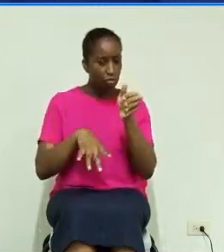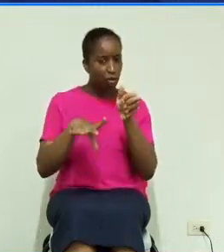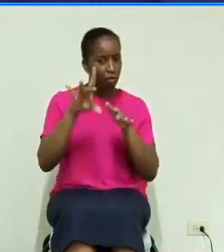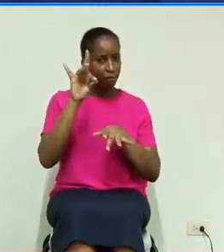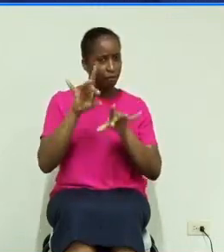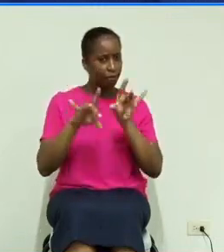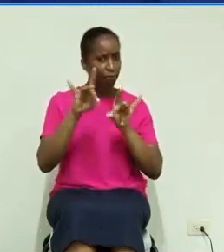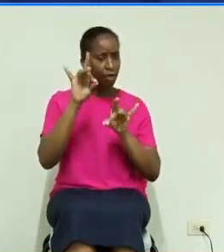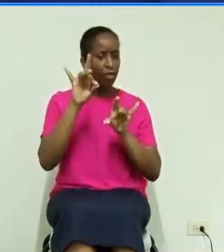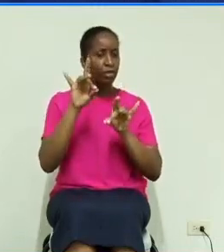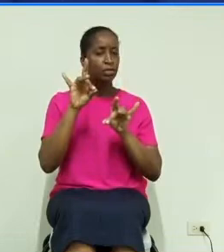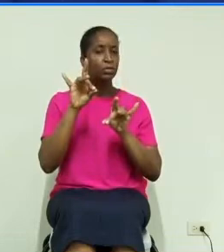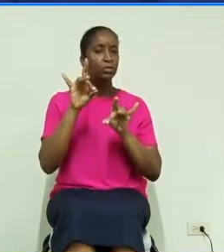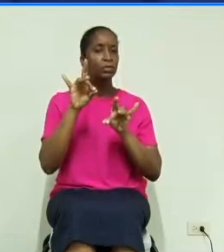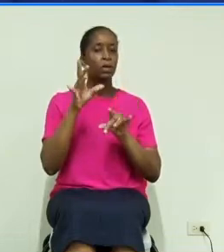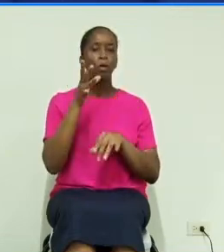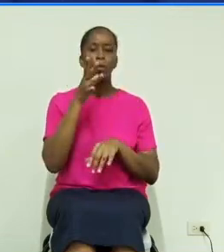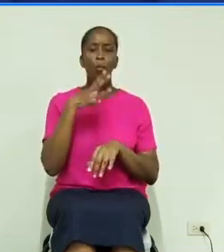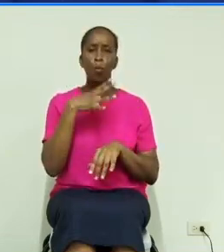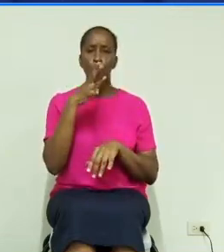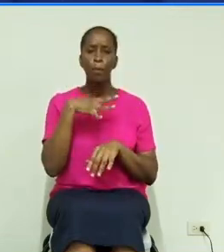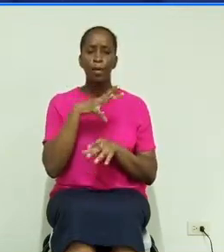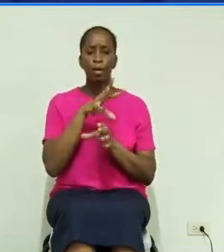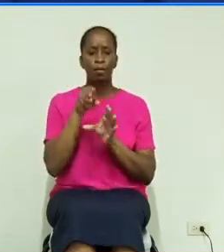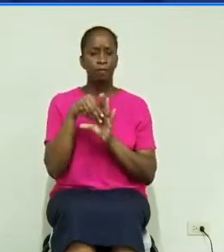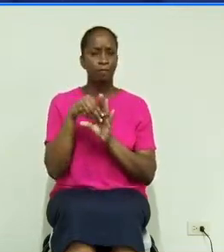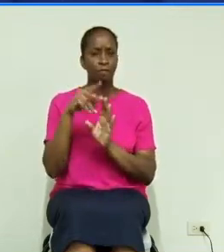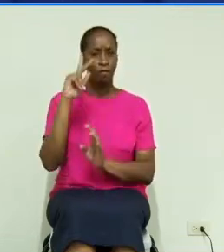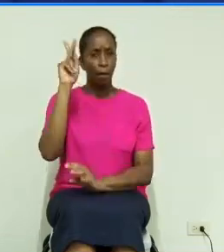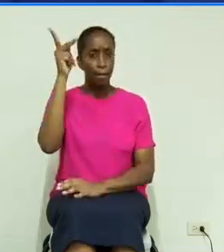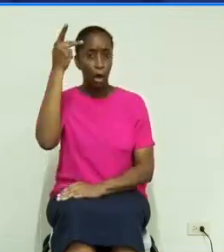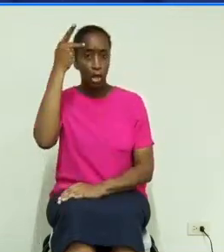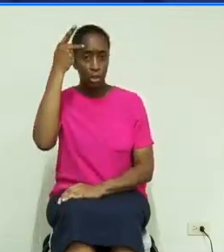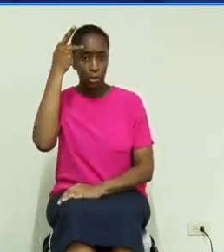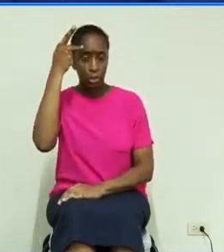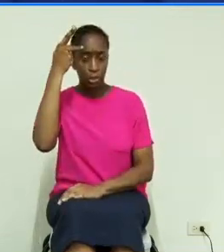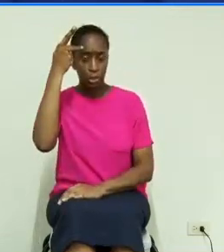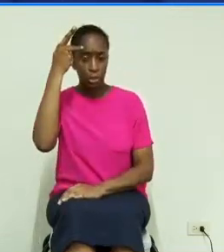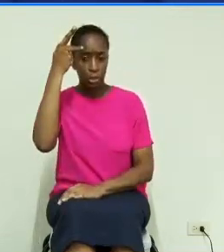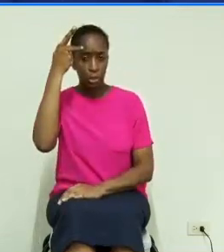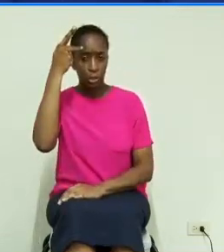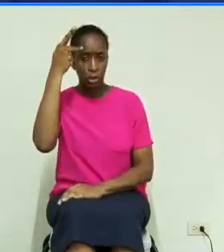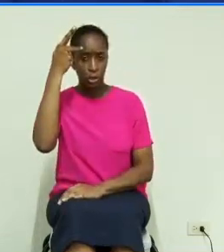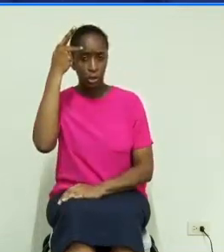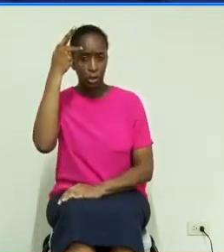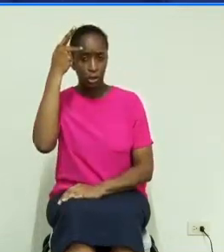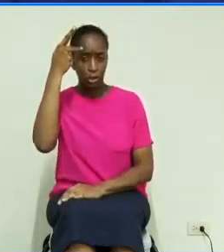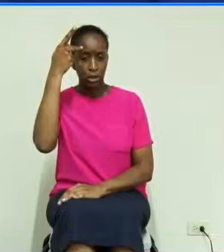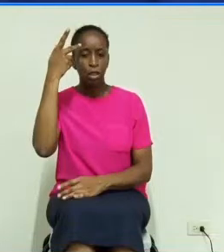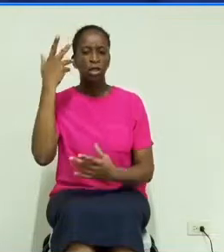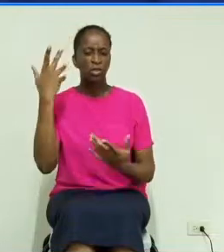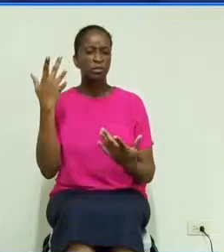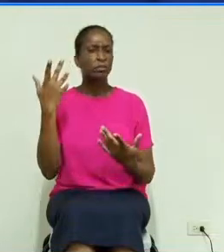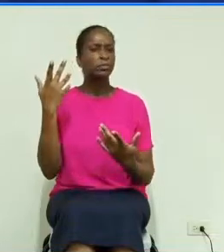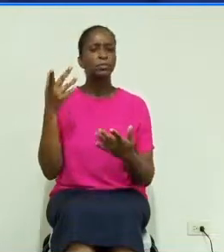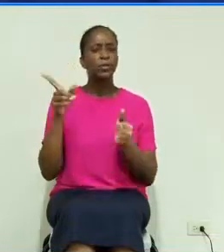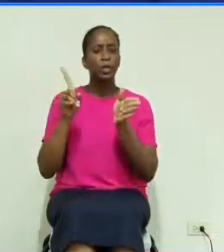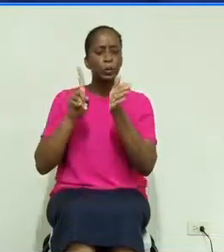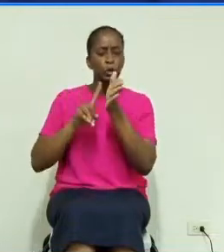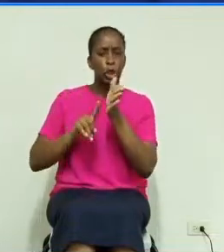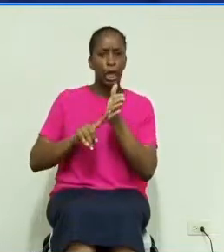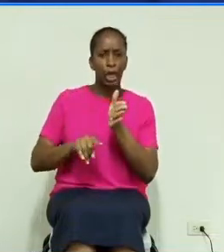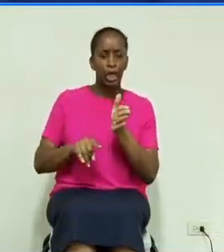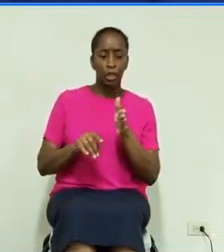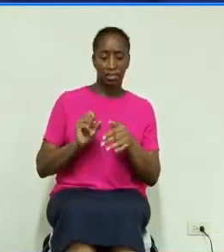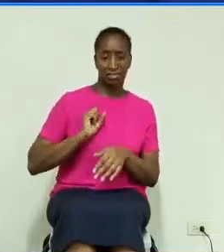in politics, and statistics are usually constructed based on the lower house, the elected house.